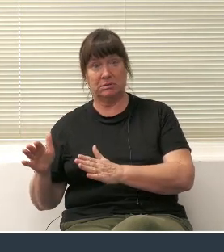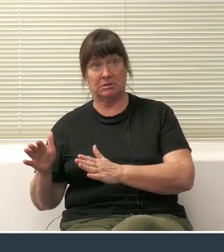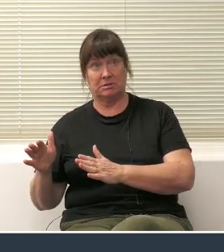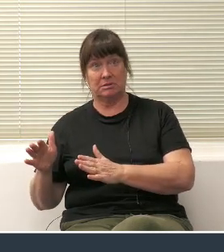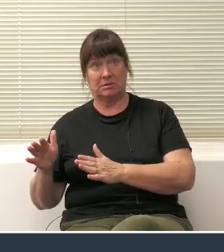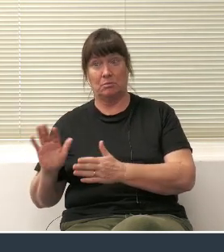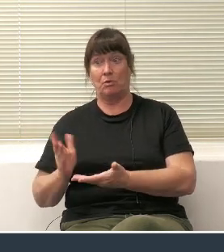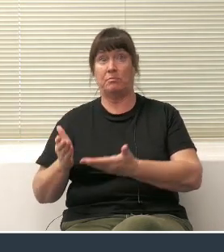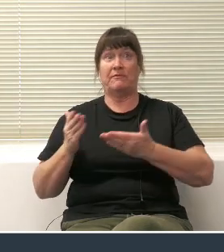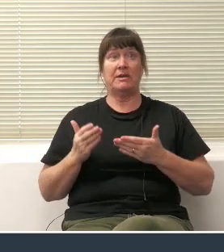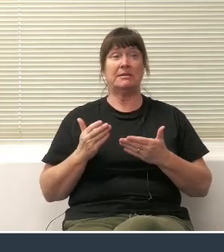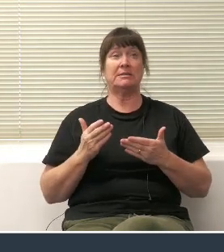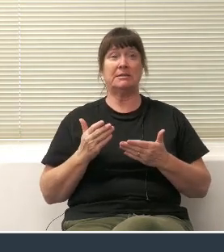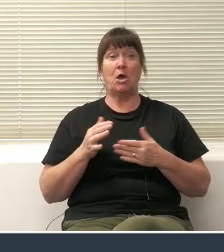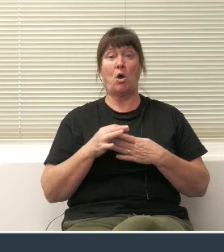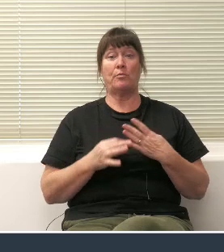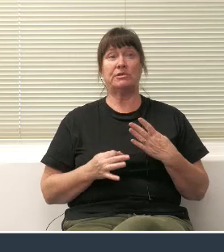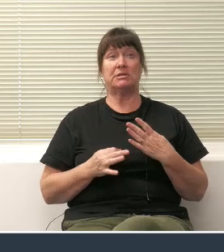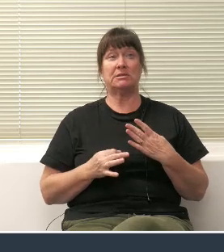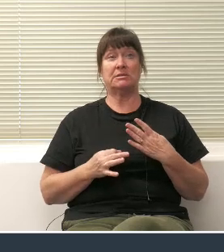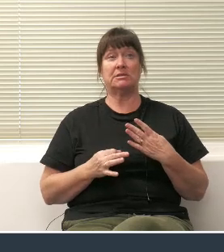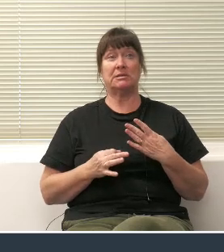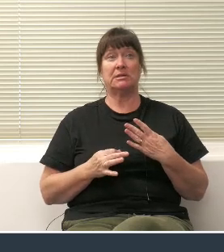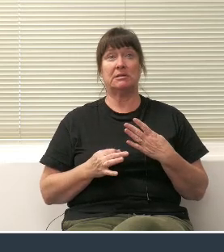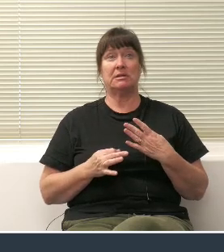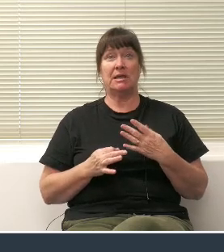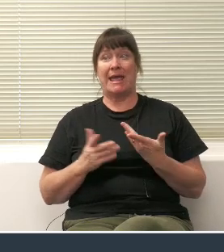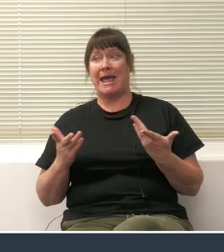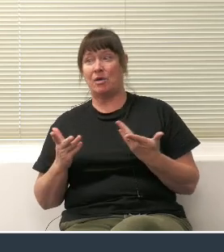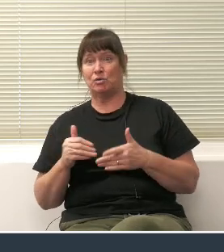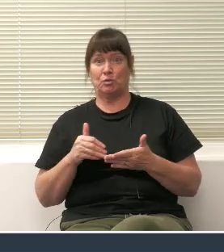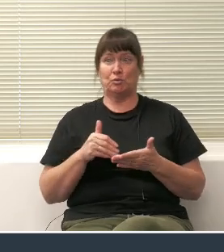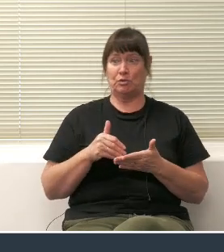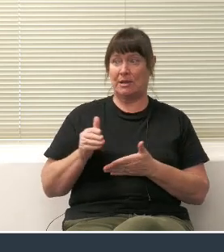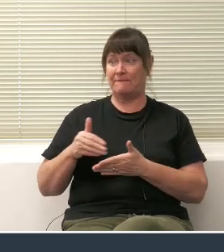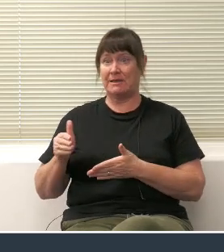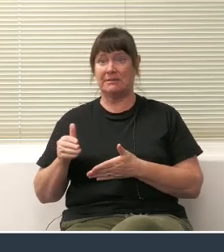the options of the divesting? Is that something we need to put in here or